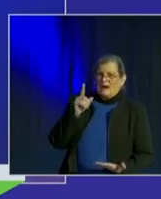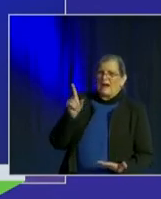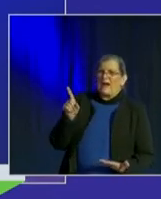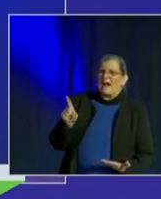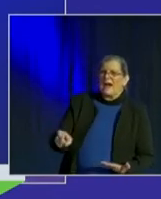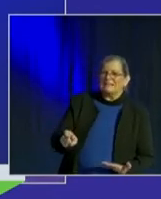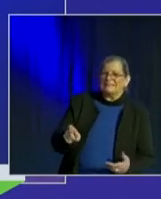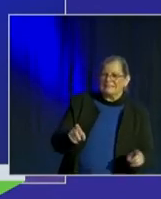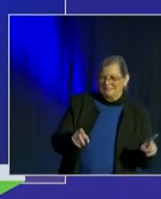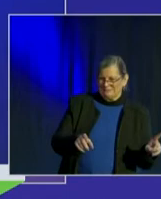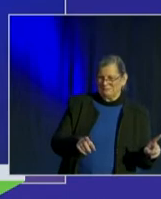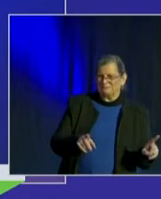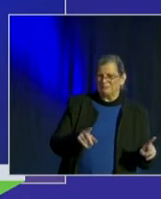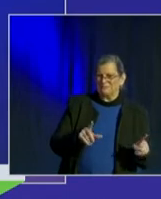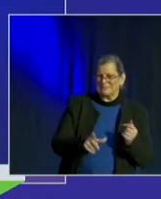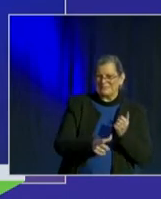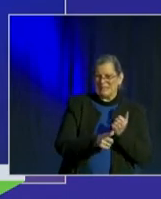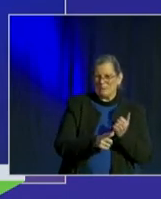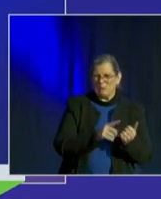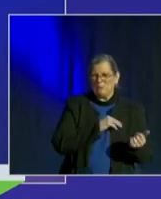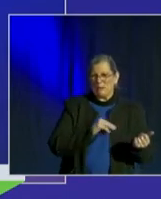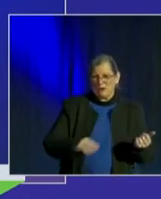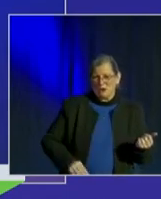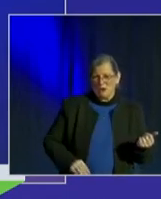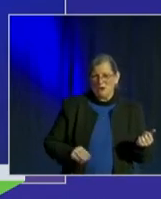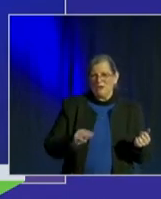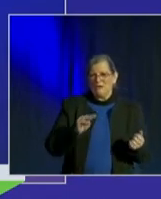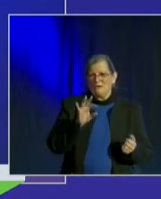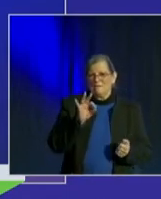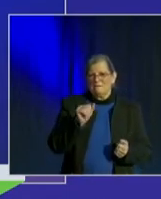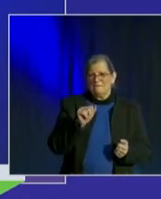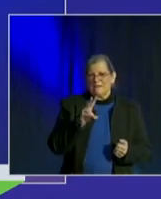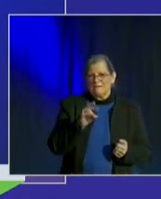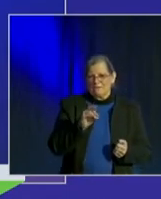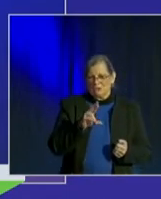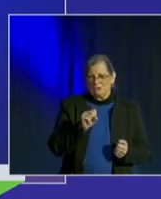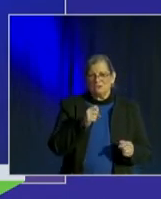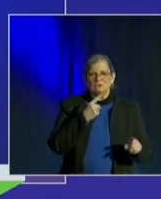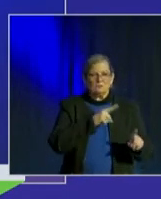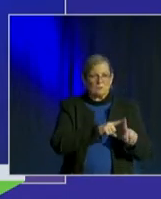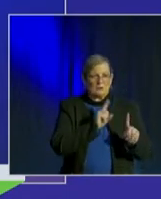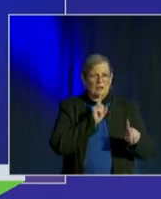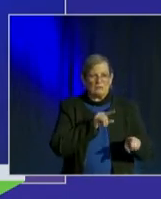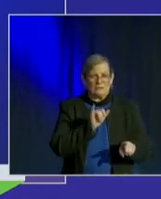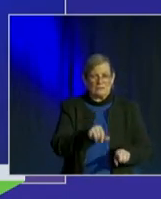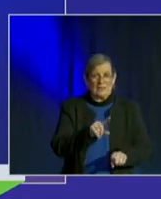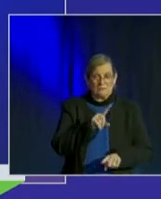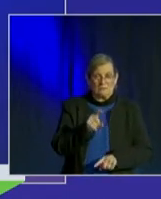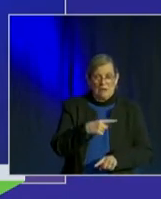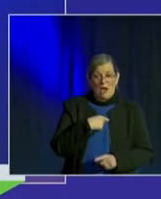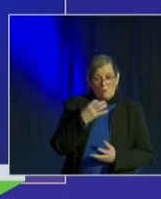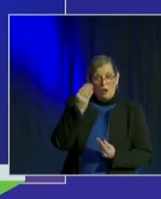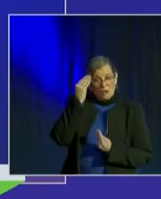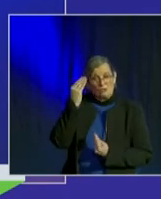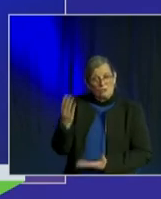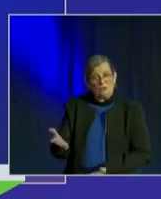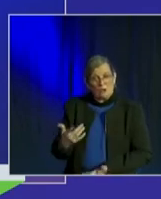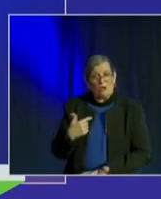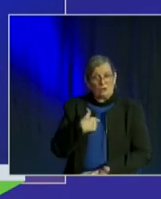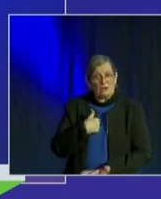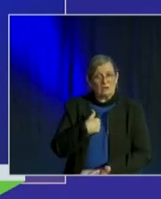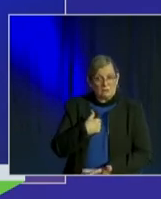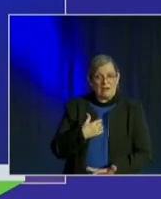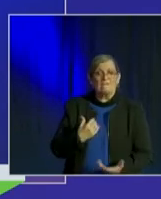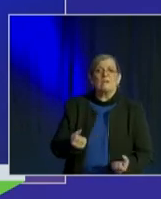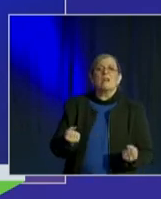Babers to respond with some specifics, but I will say we had quite a number of